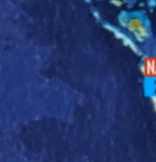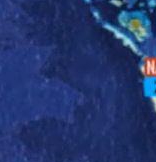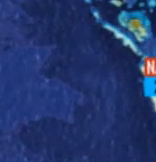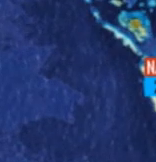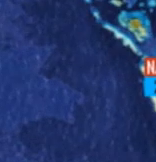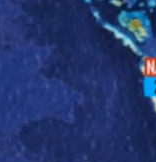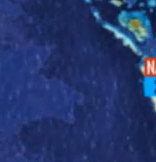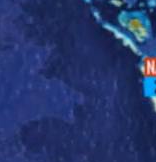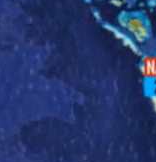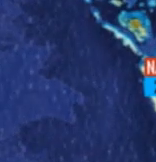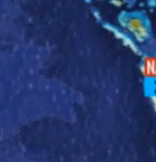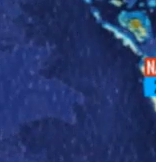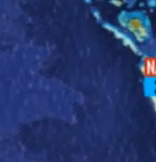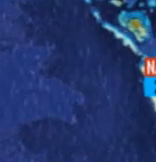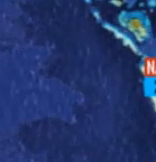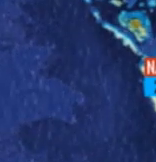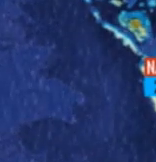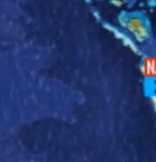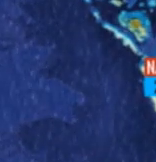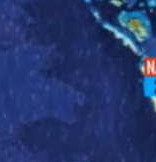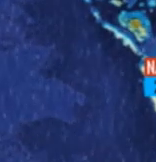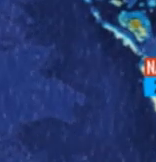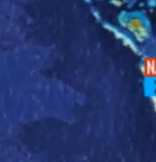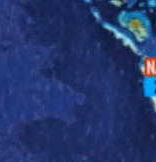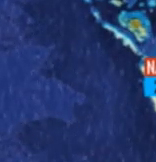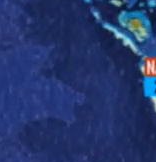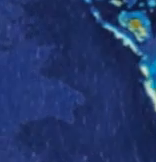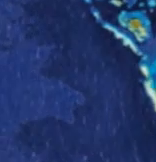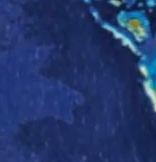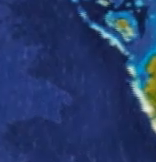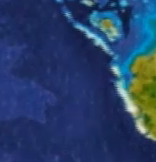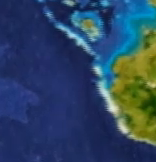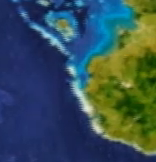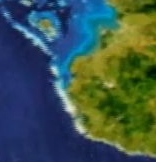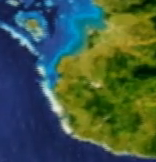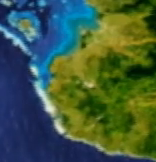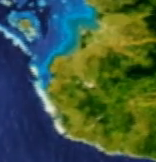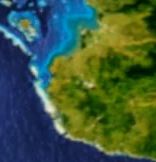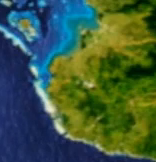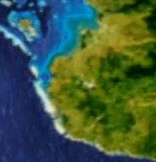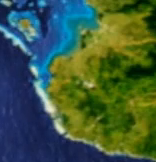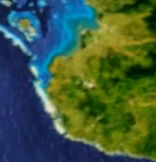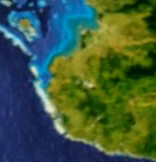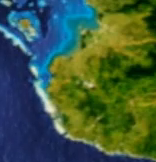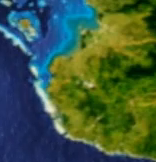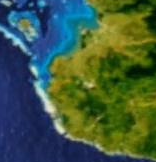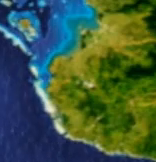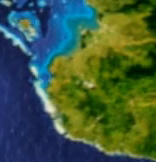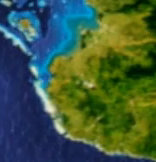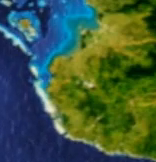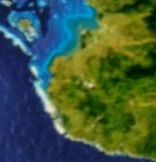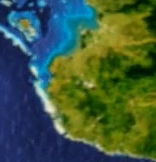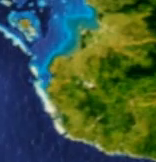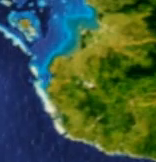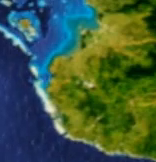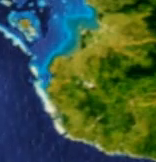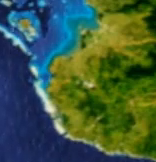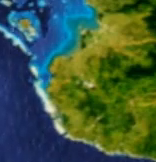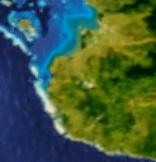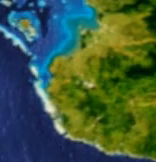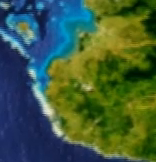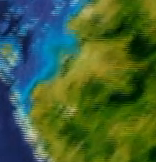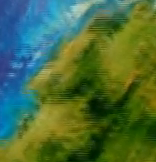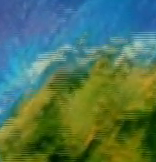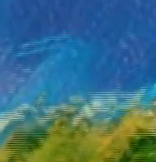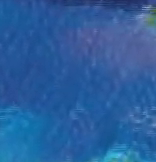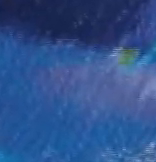Looking at the west, mostly fine with a chance of evening thunderstorms. Eastwards from Pacific Harbour to Suva, a fine sunny